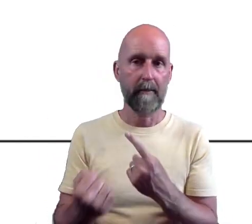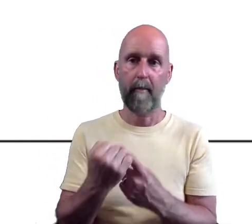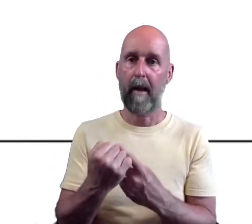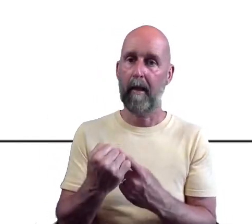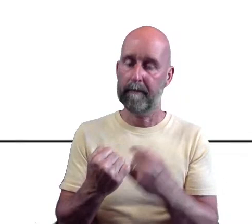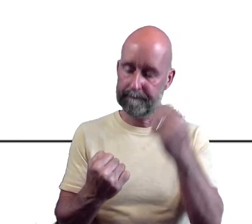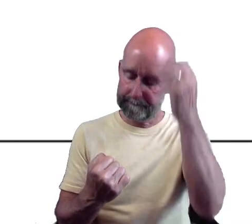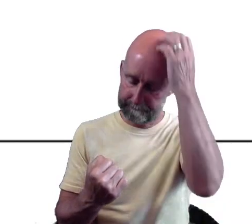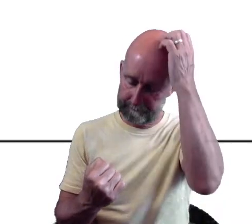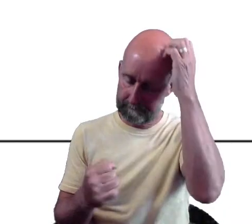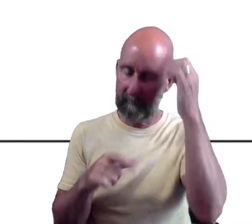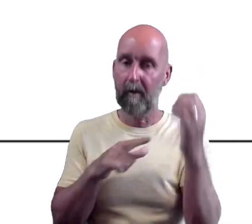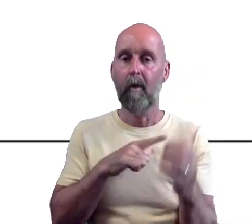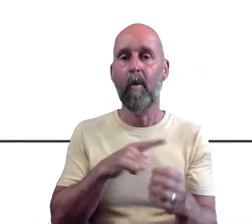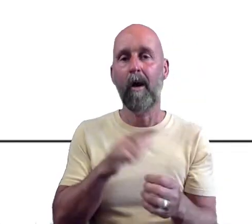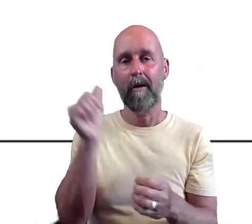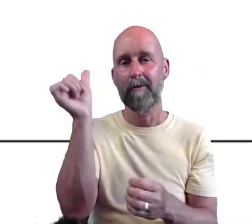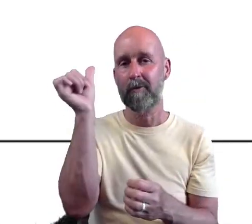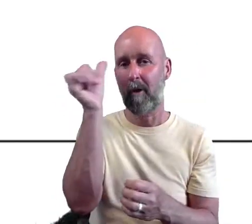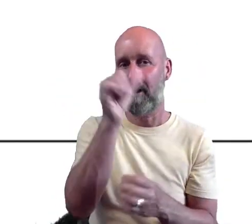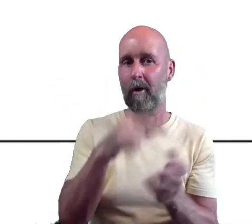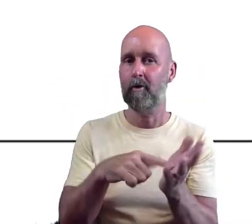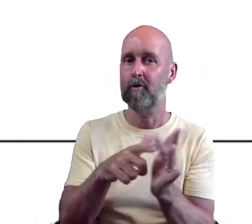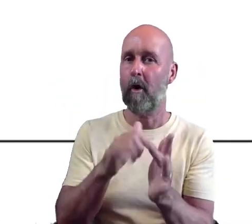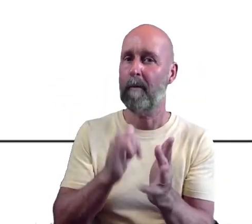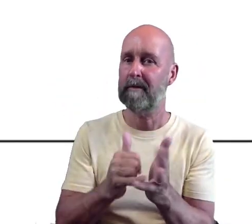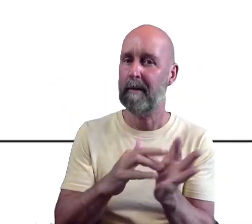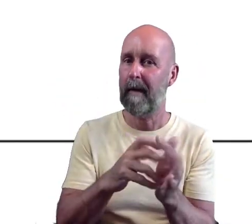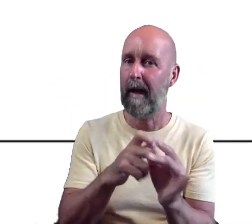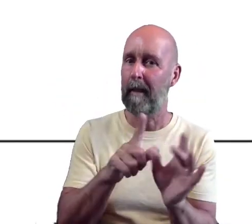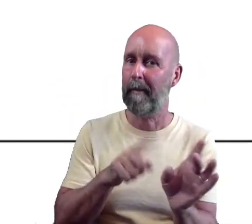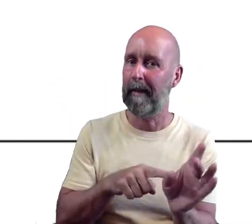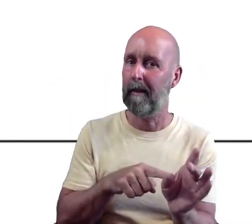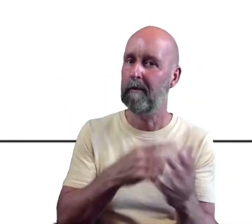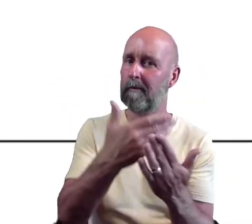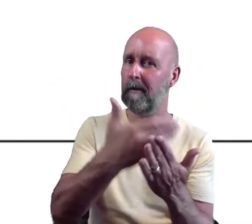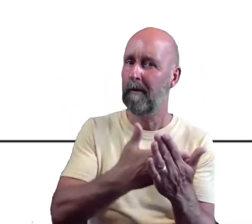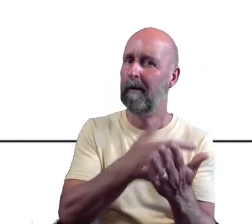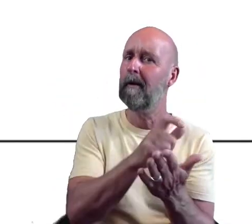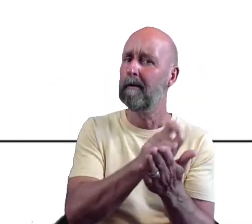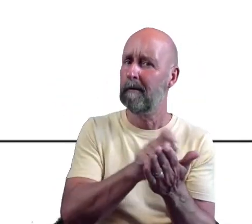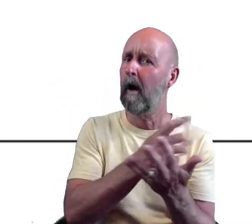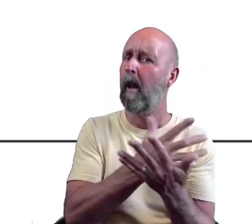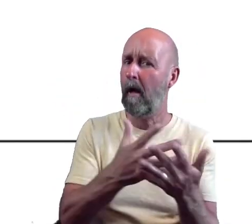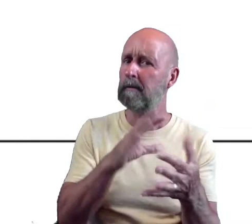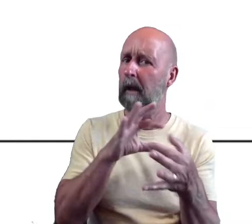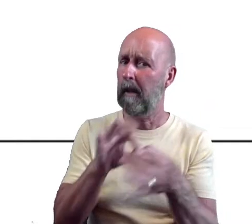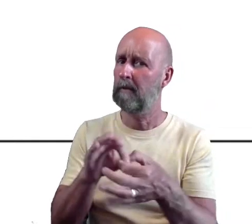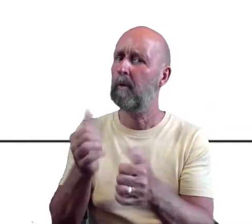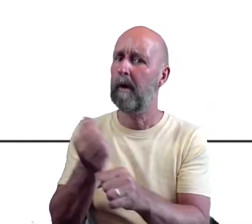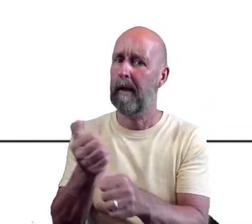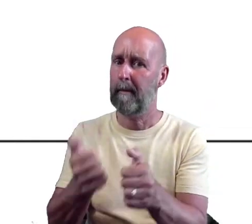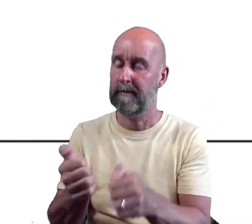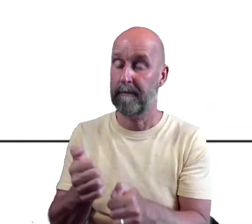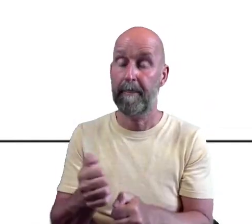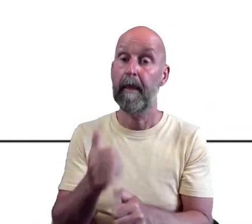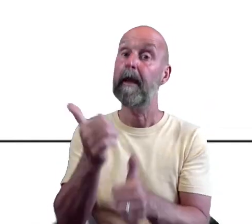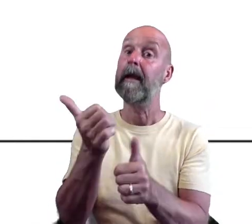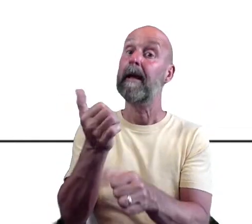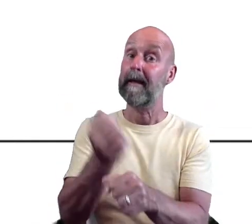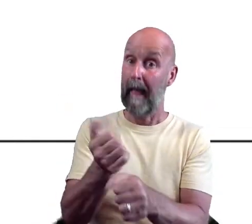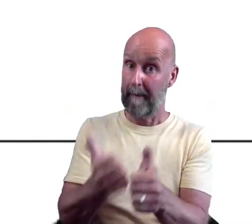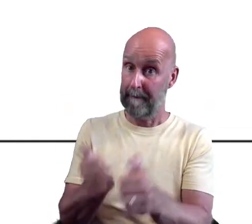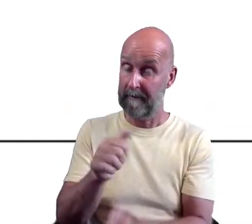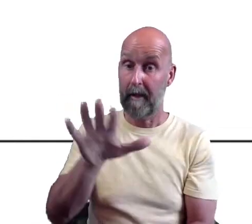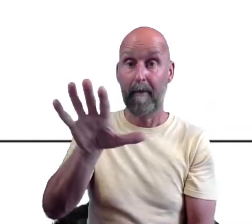by the scholar Thomas Malaby, who's written really interesting stuff on games. In place-based games, places are the source